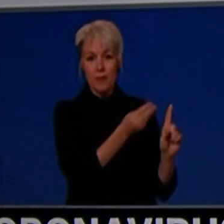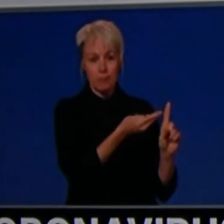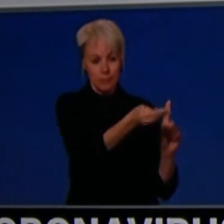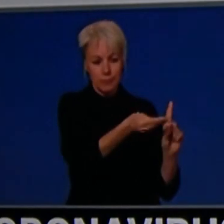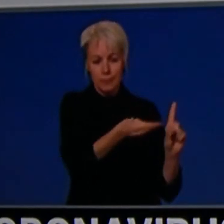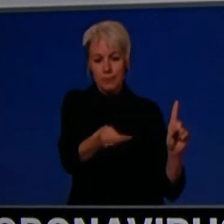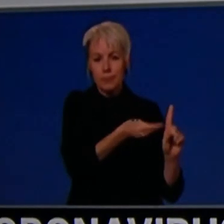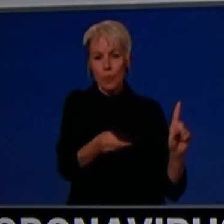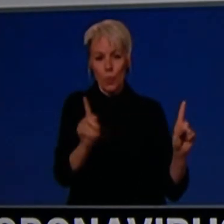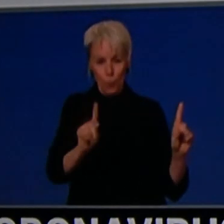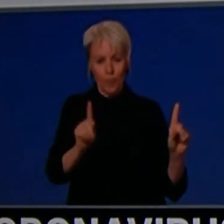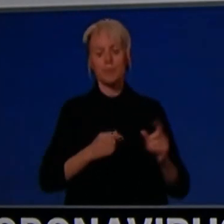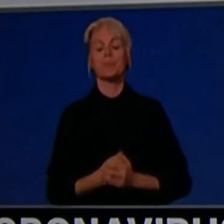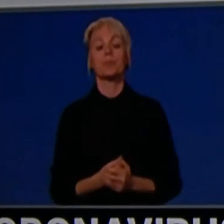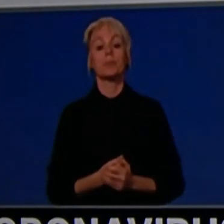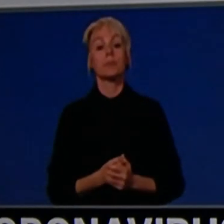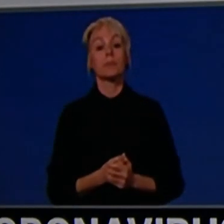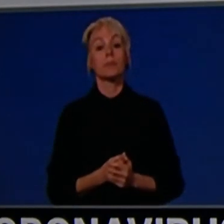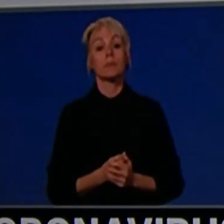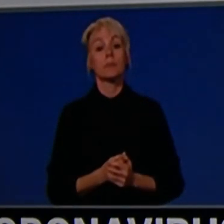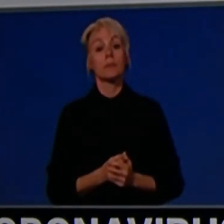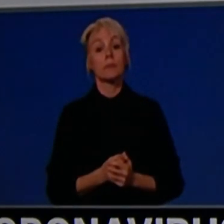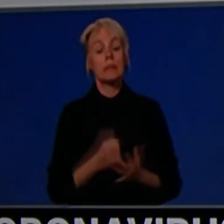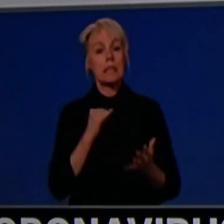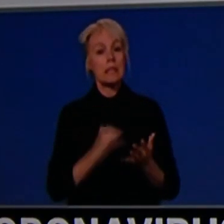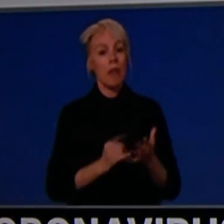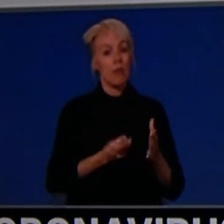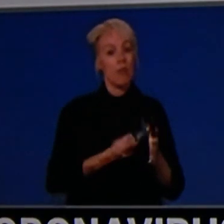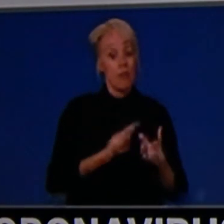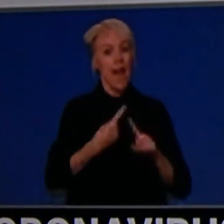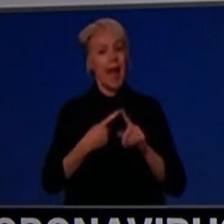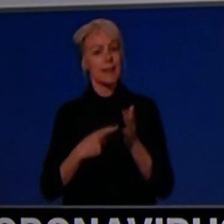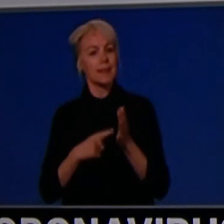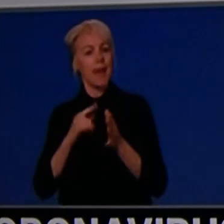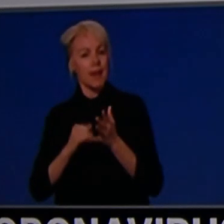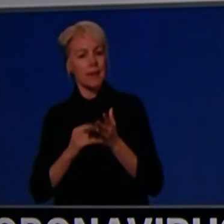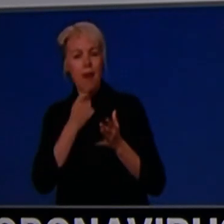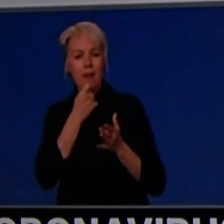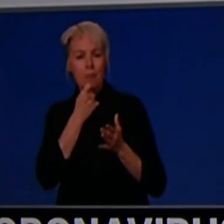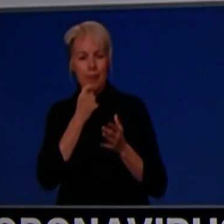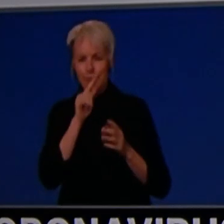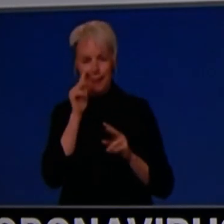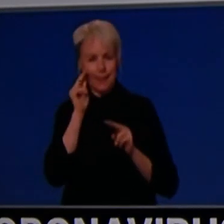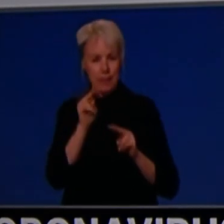see there that South Australia and Tas, I think the other 2 states have dropped off the bottom there, but you can